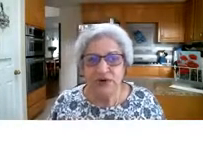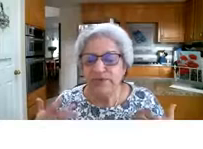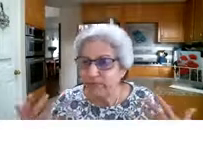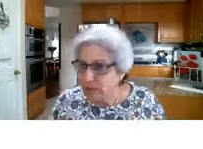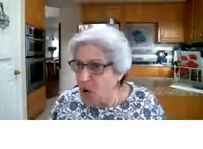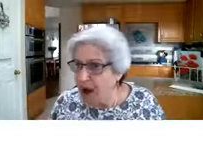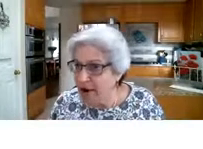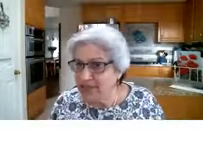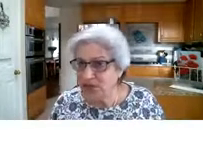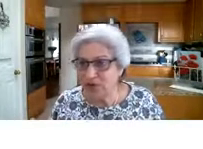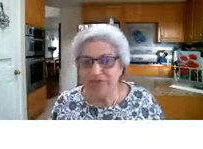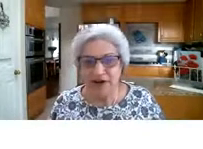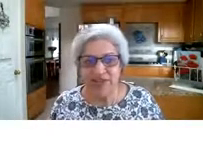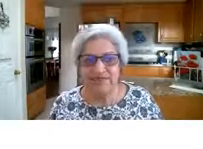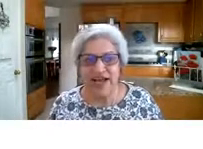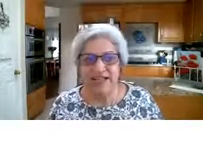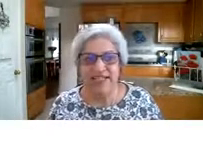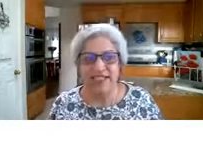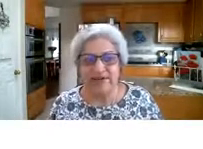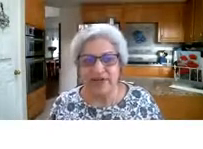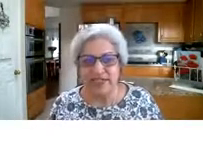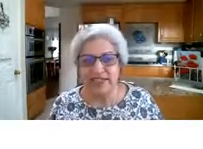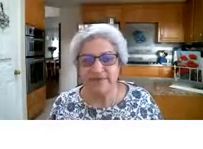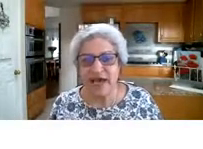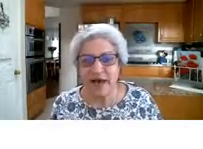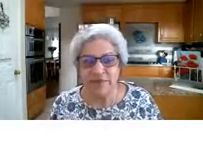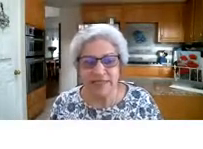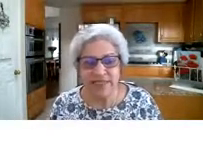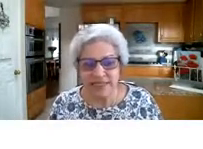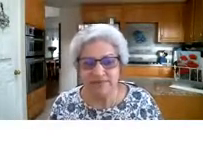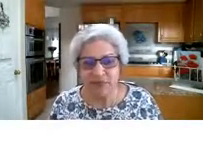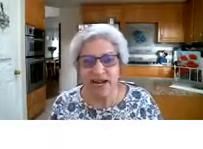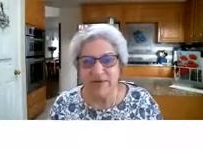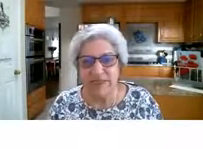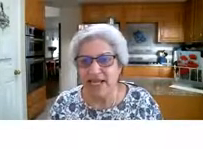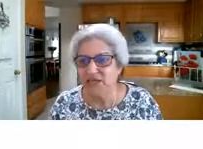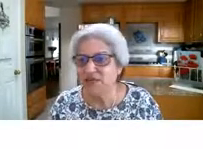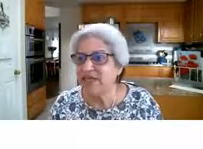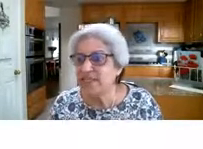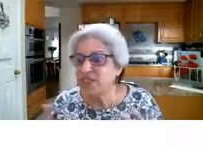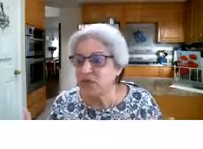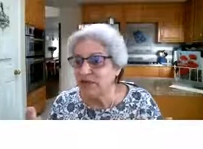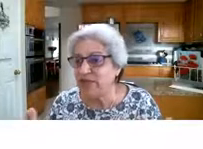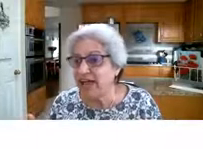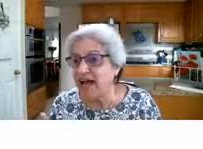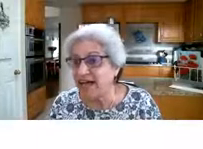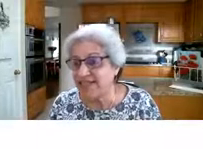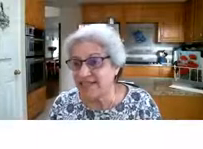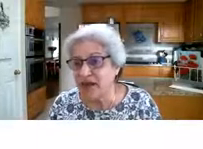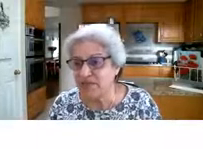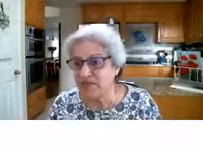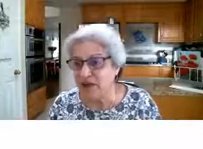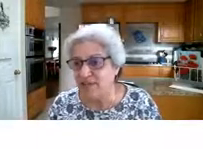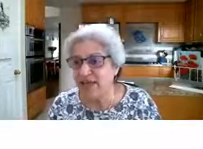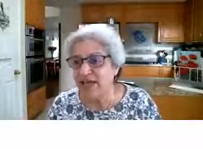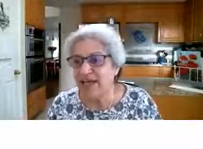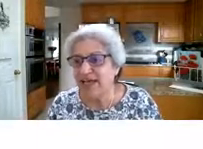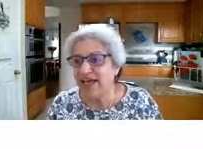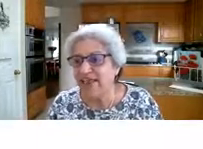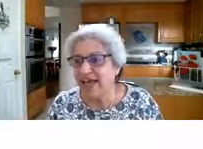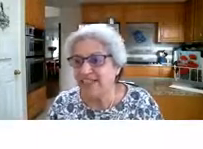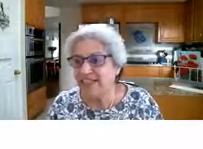So why are these coronavirus vaccines different? This is what I've been saying. So this is where the guidance comes